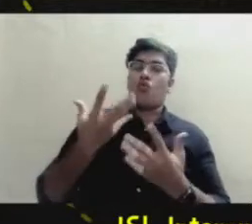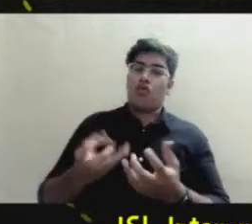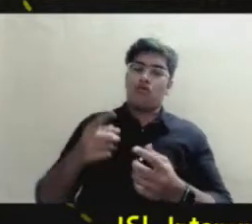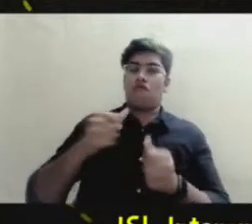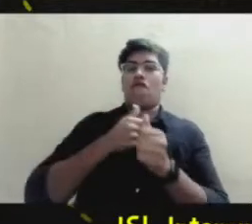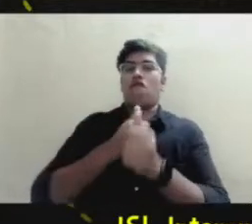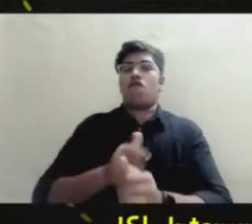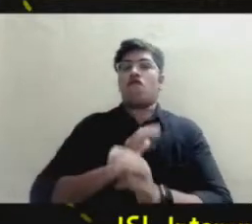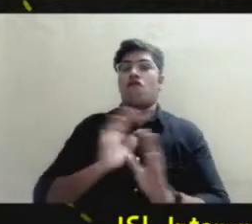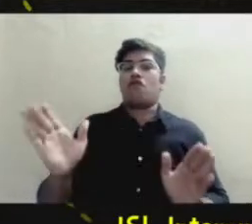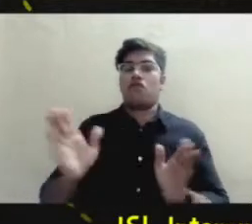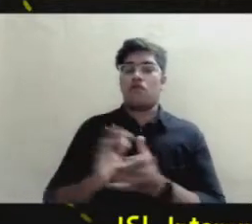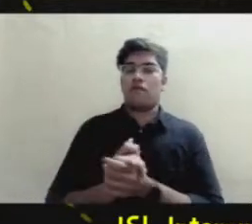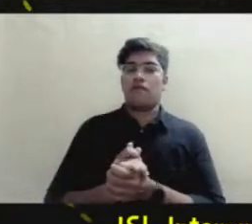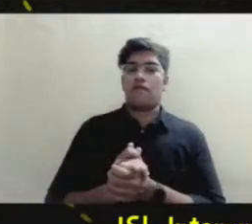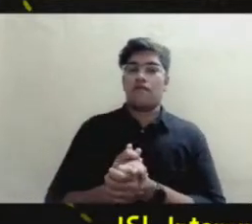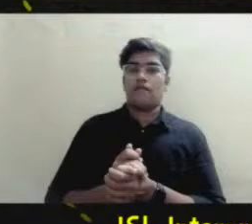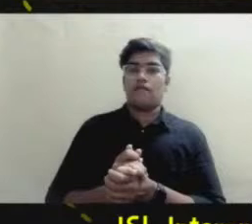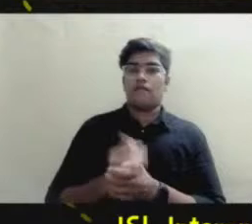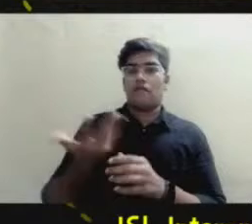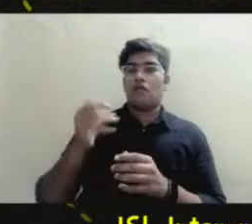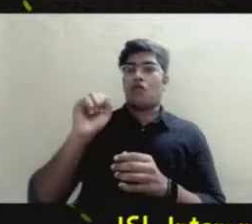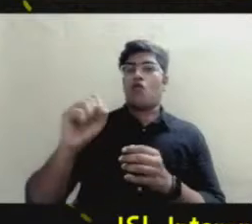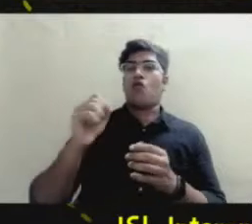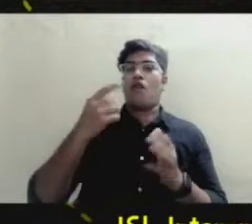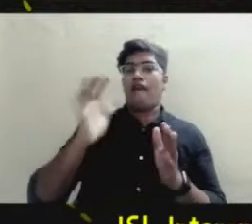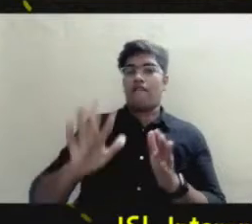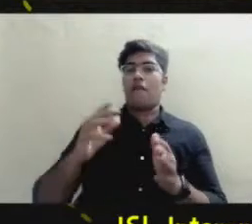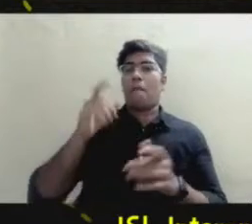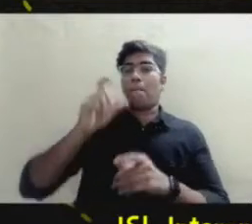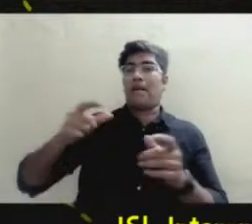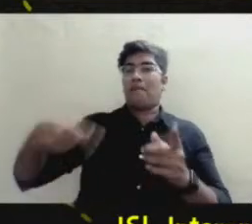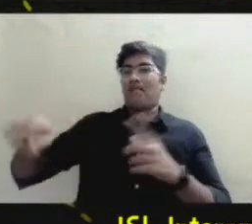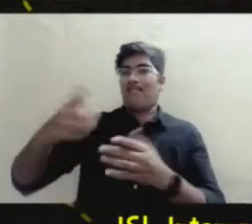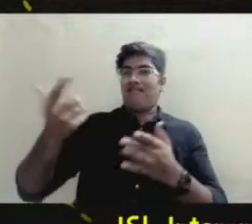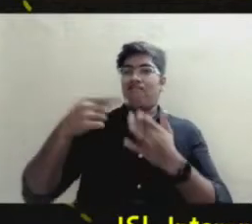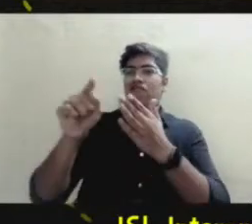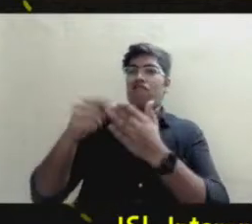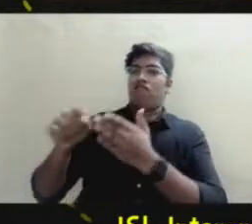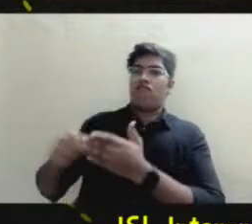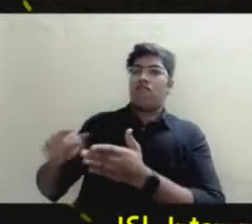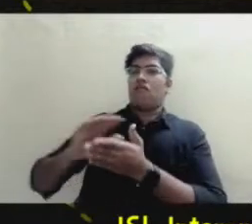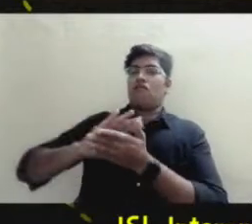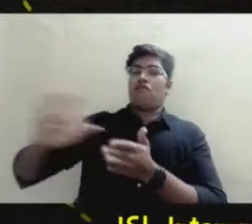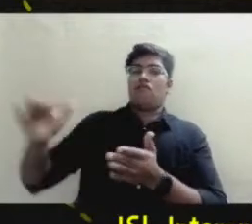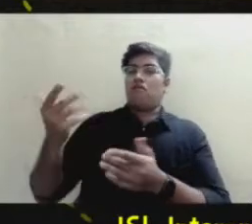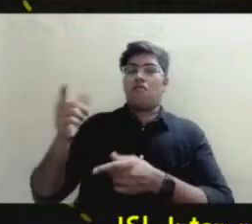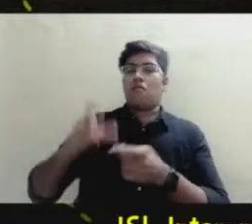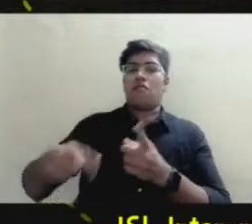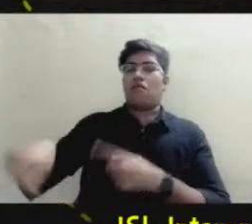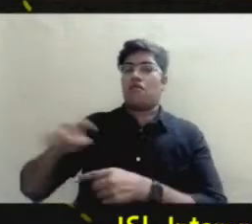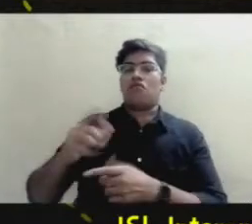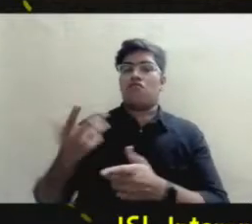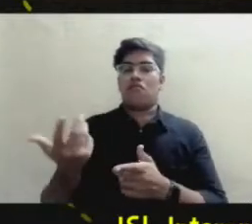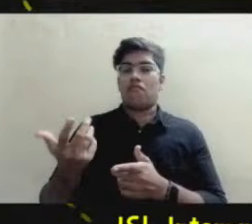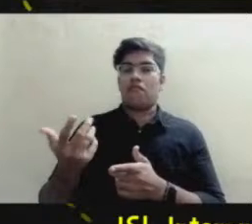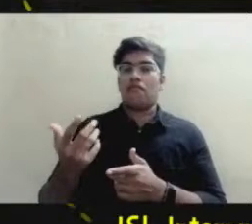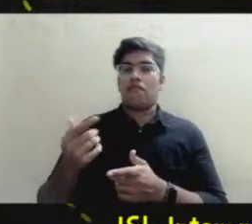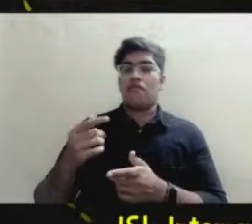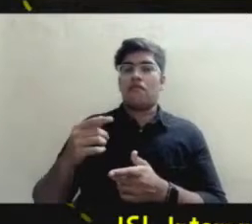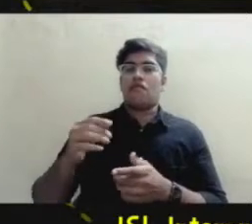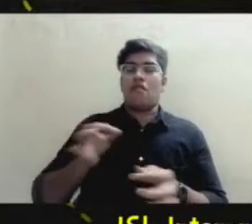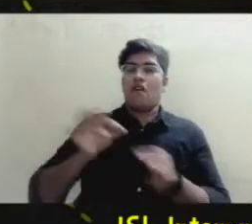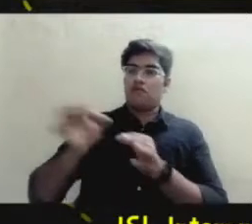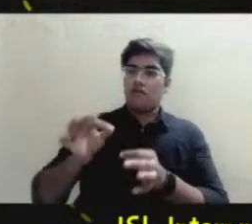many anecdotes about her ticking off very powerful people in public and chastising them